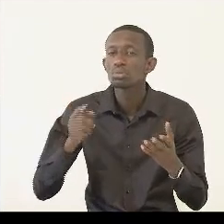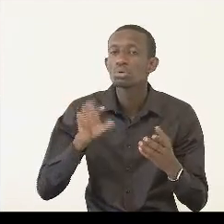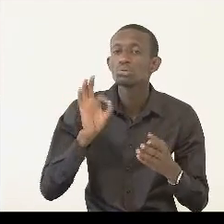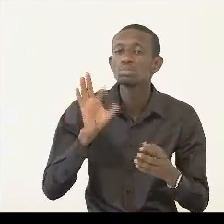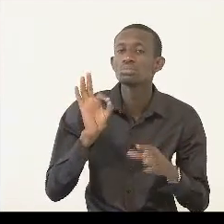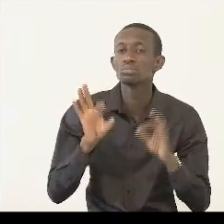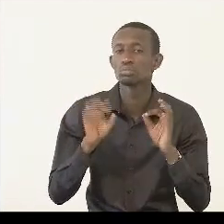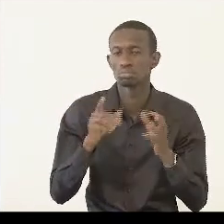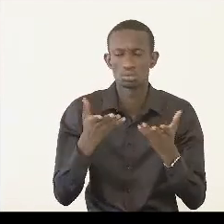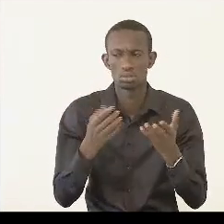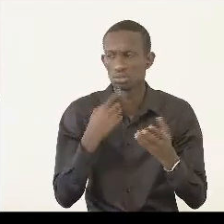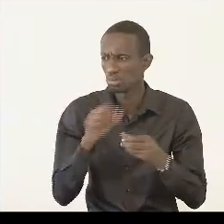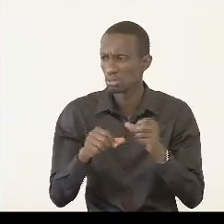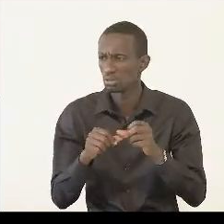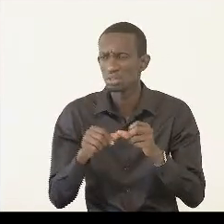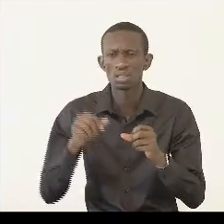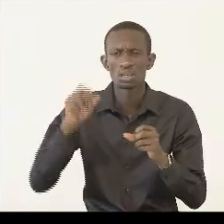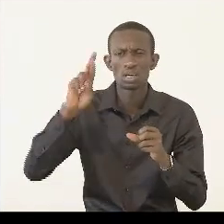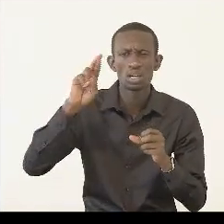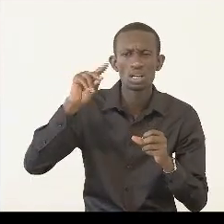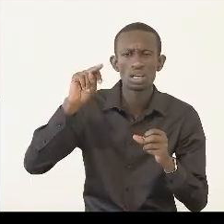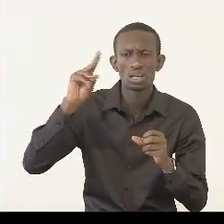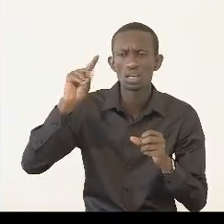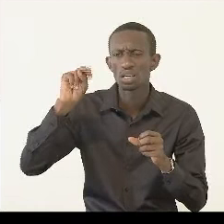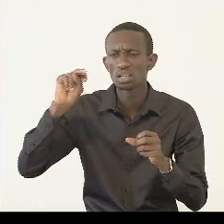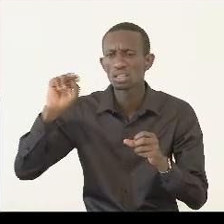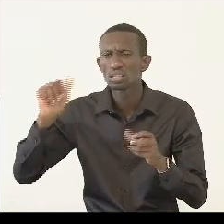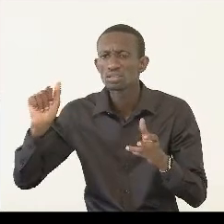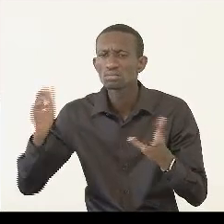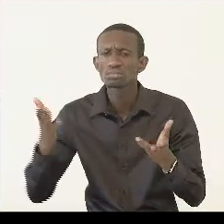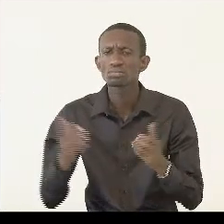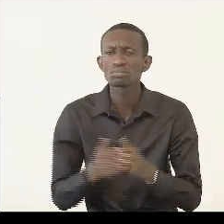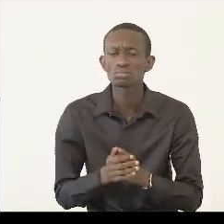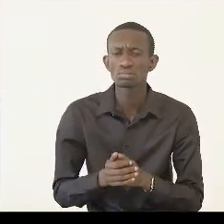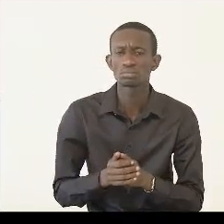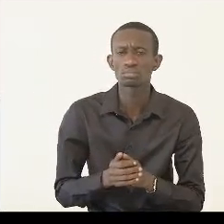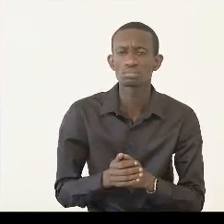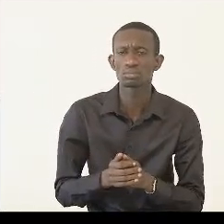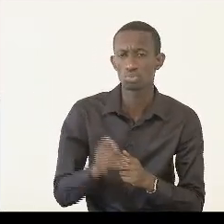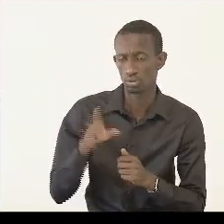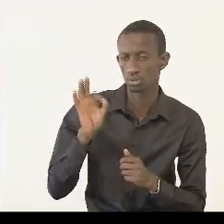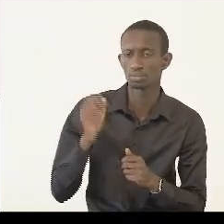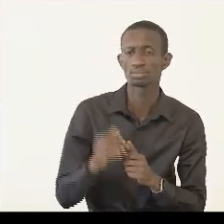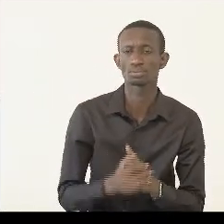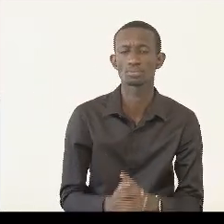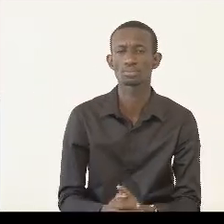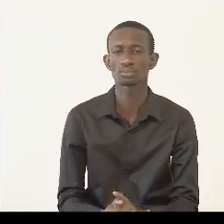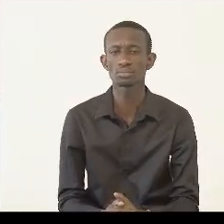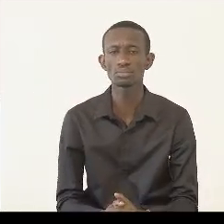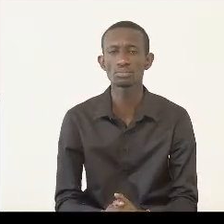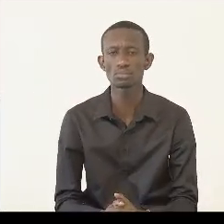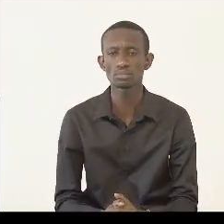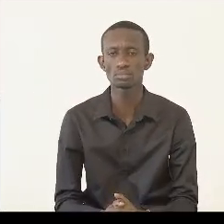about RNA? Were we talking about DNA? What do we say are the 3 components that make up a nucleotide?